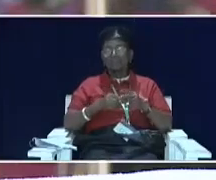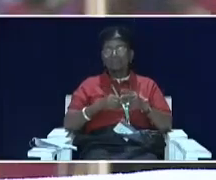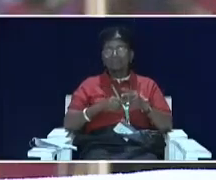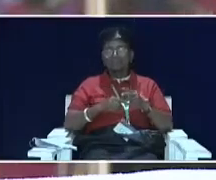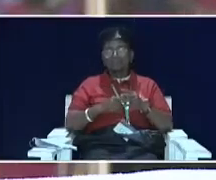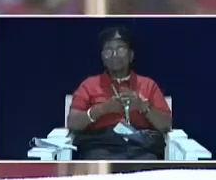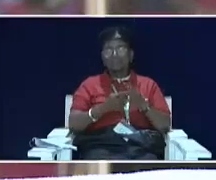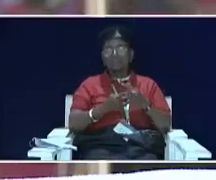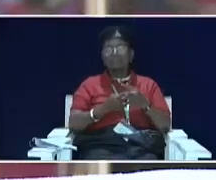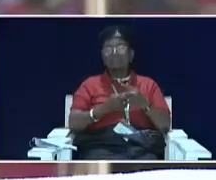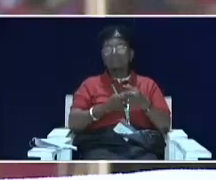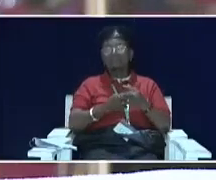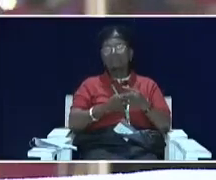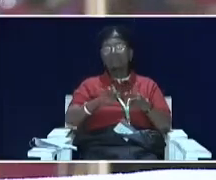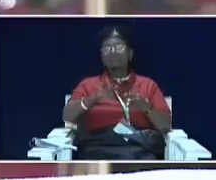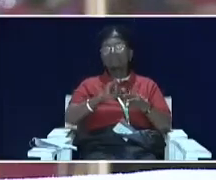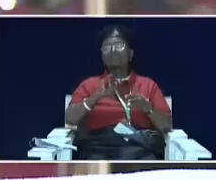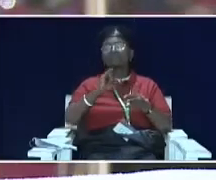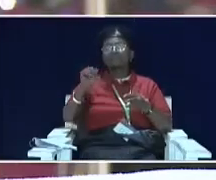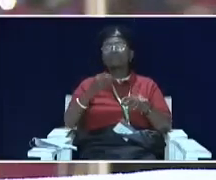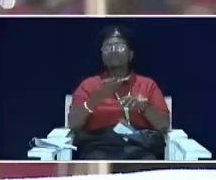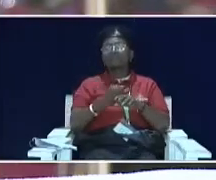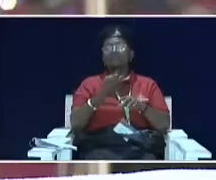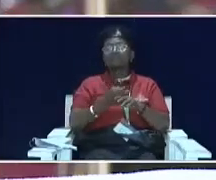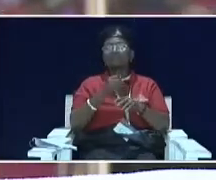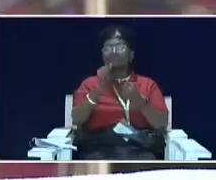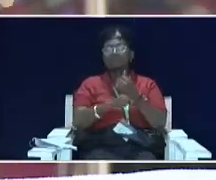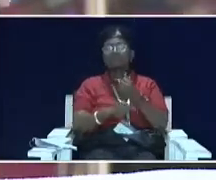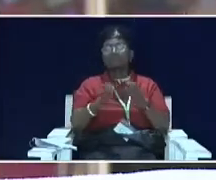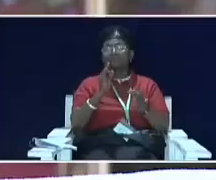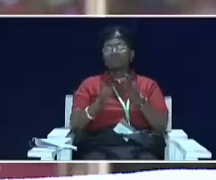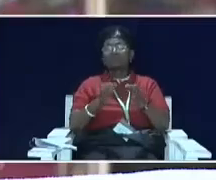If there's anybody like that here tonight, the fire will fall.